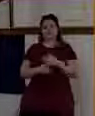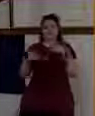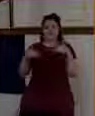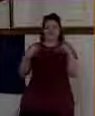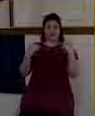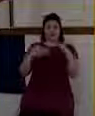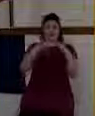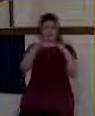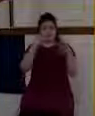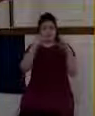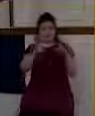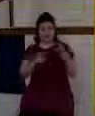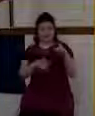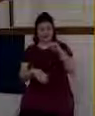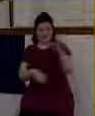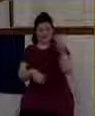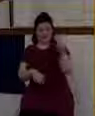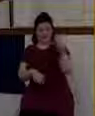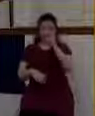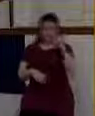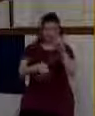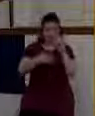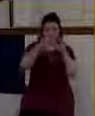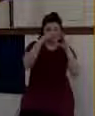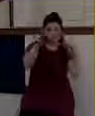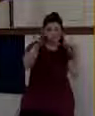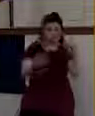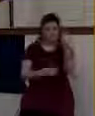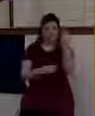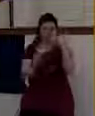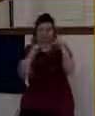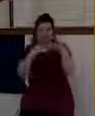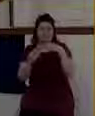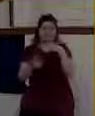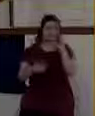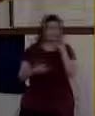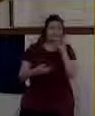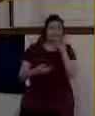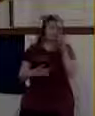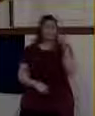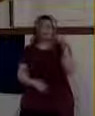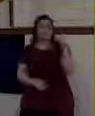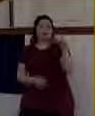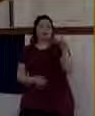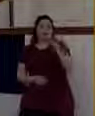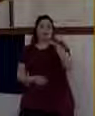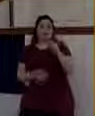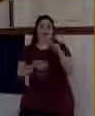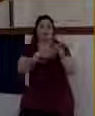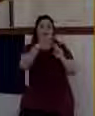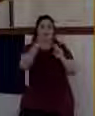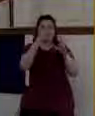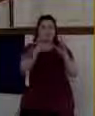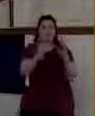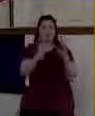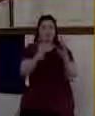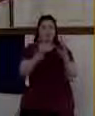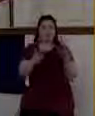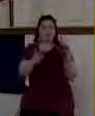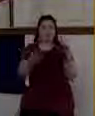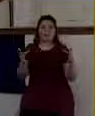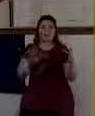the home of this old prophet, he's eating and he's drinking, the old prophet gets a real message from